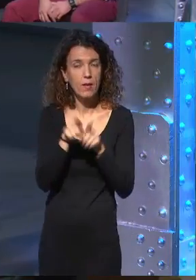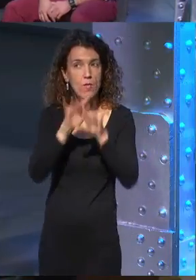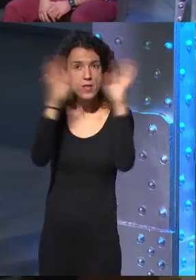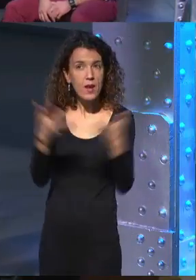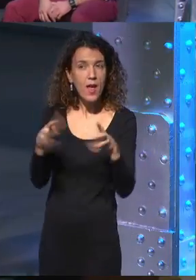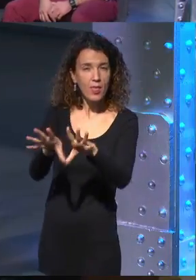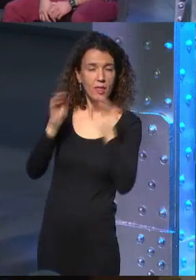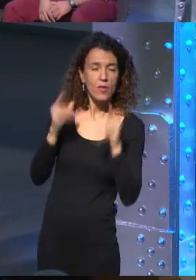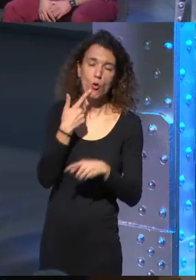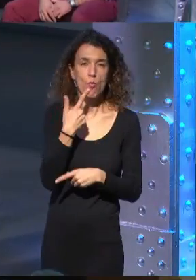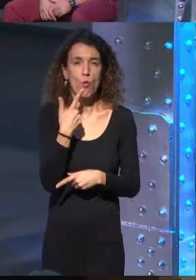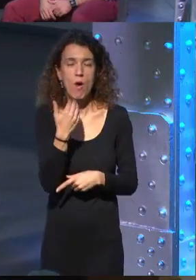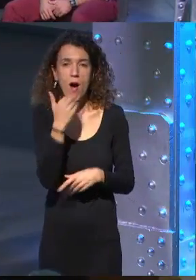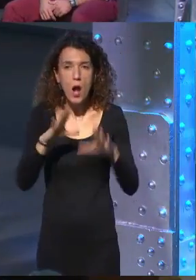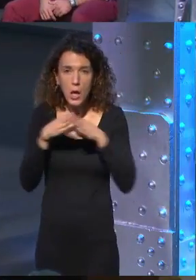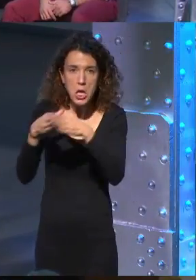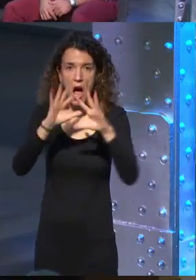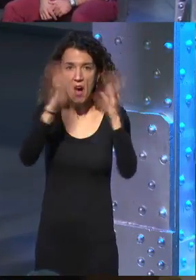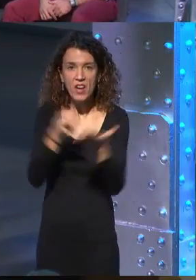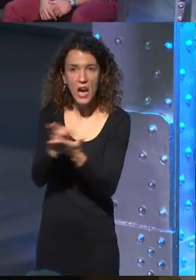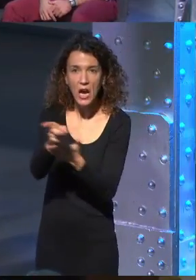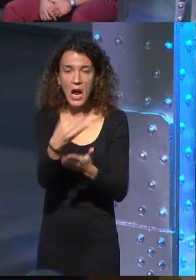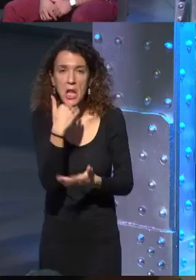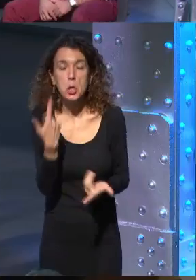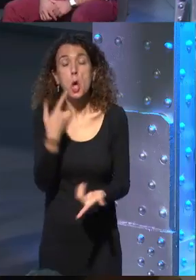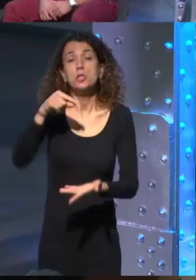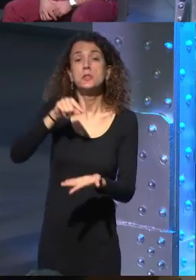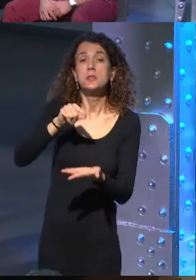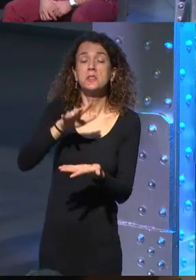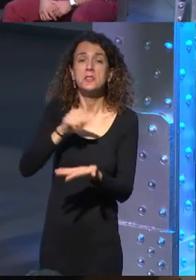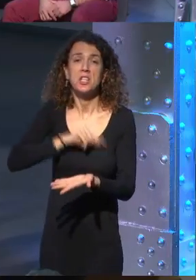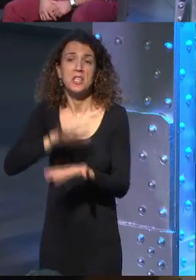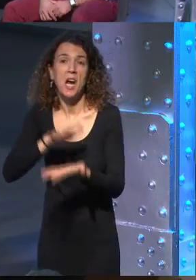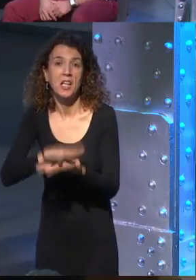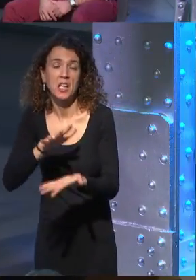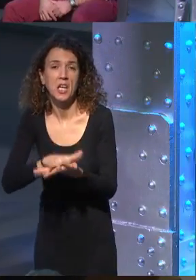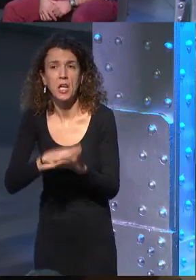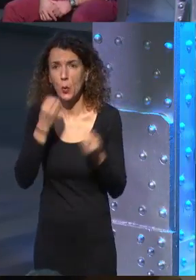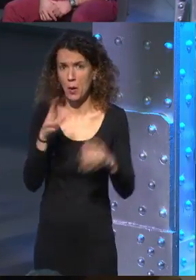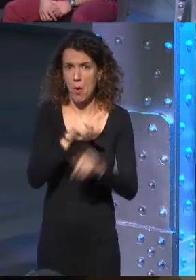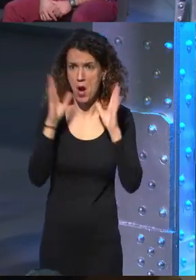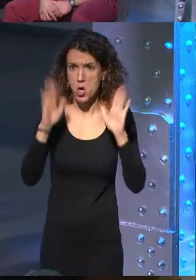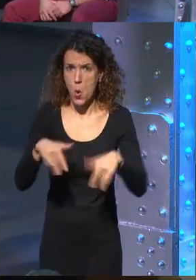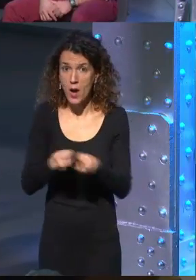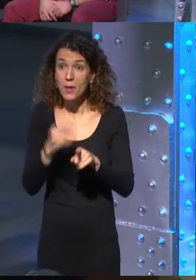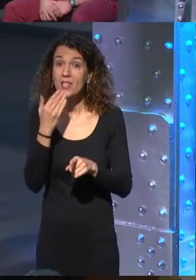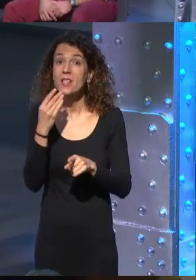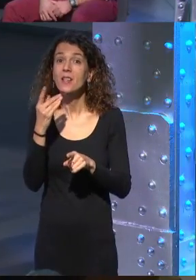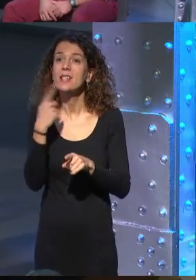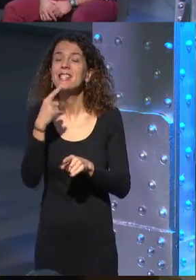the internet, they start understanding this world as, well, I'm an observer. I'm browsing, but I'm safe because I'm an observer.